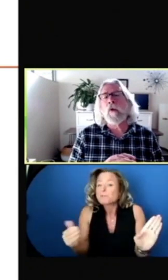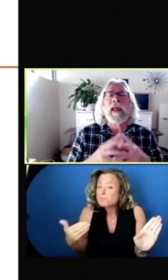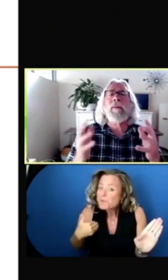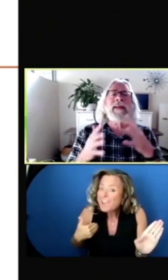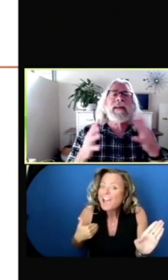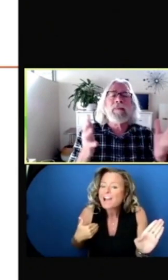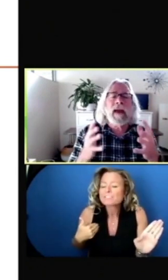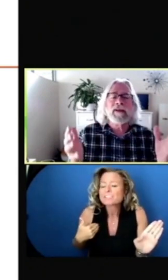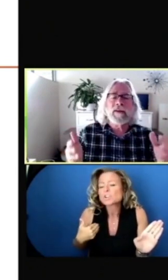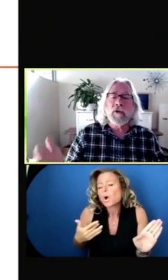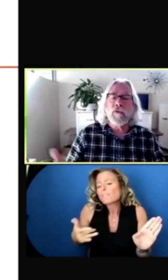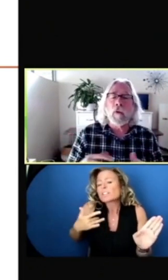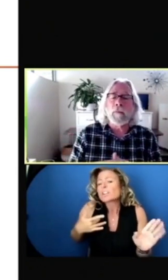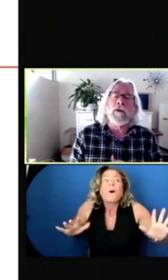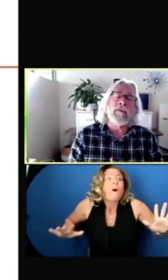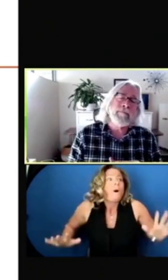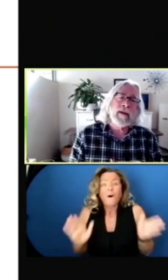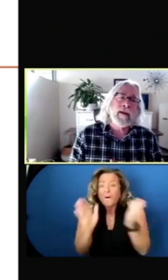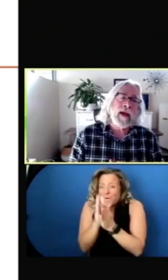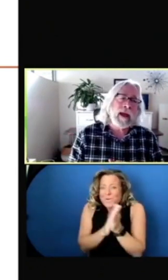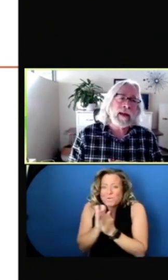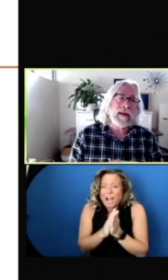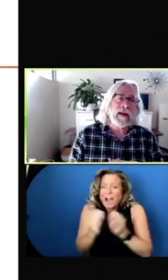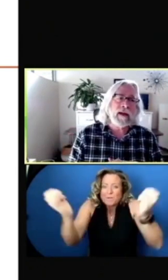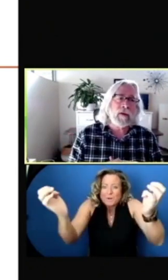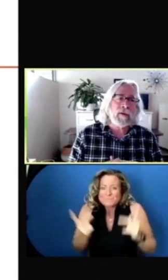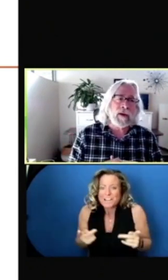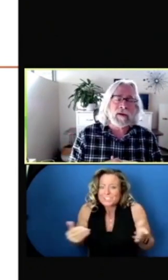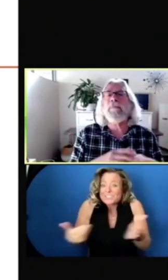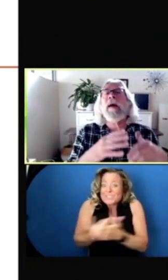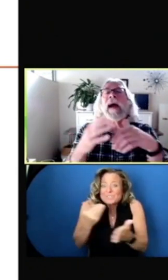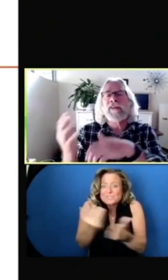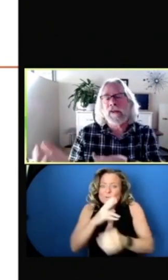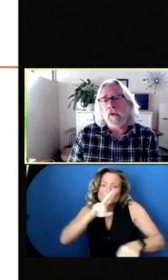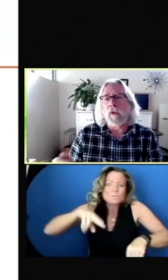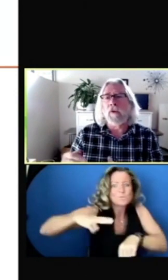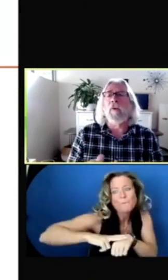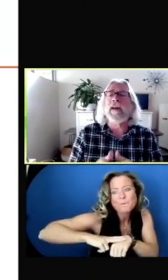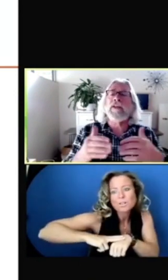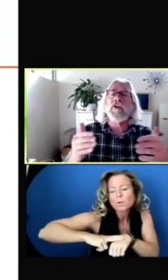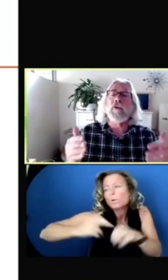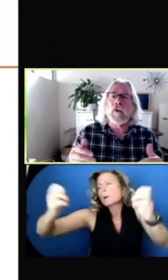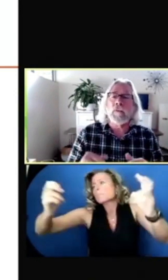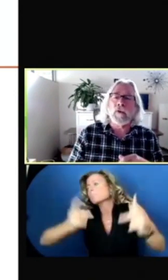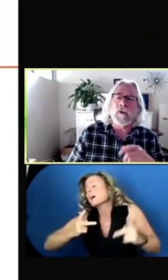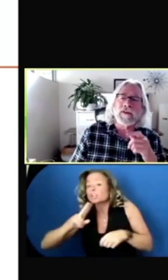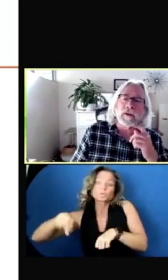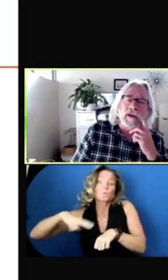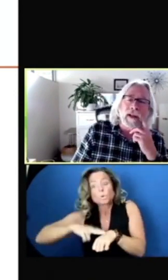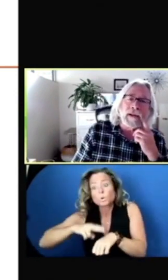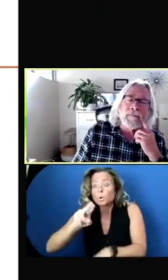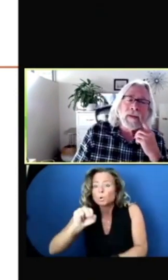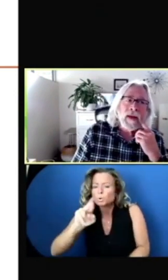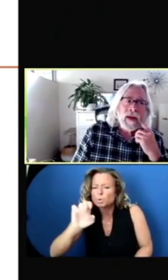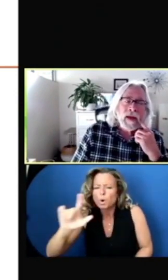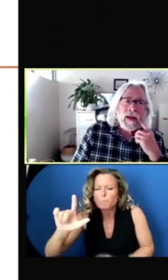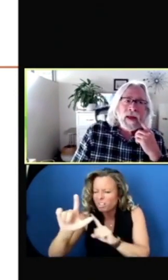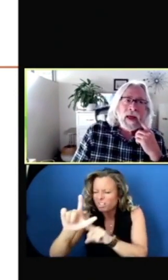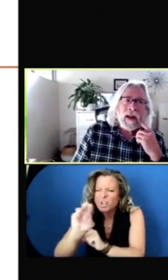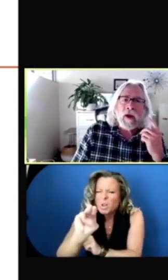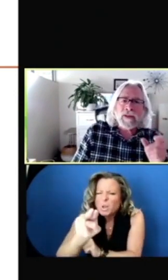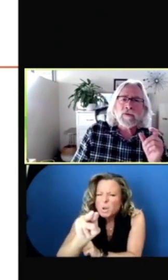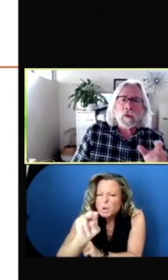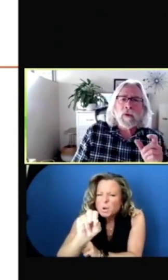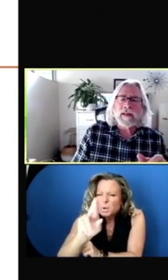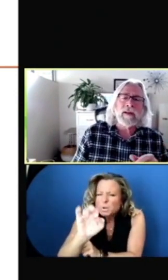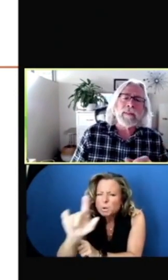about, oh, I can't wait to get back to the new normal, and or you know, get back to normal, or what is the new normal going to look like?